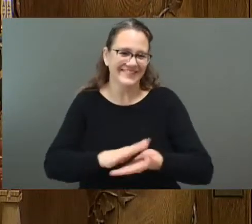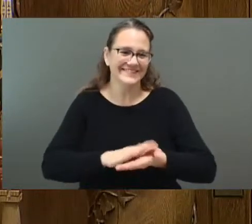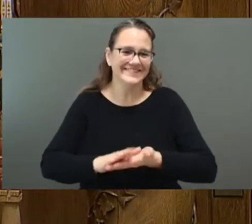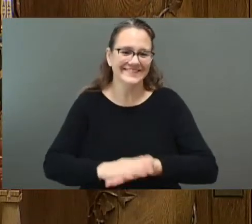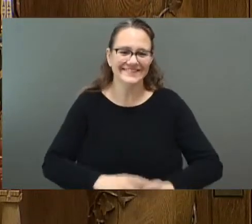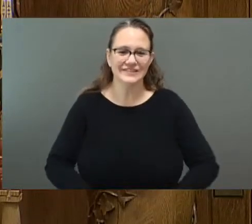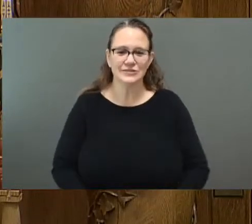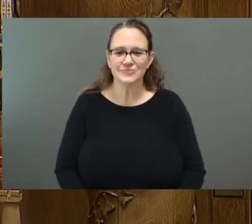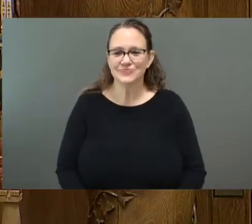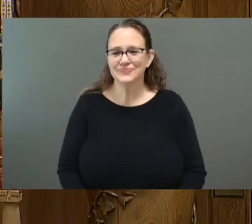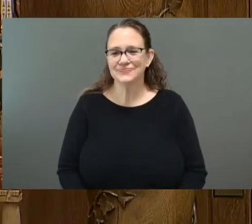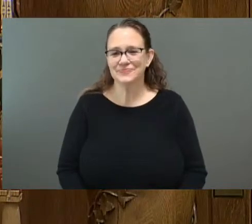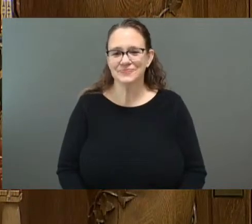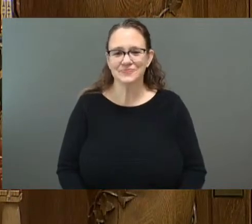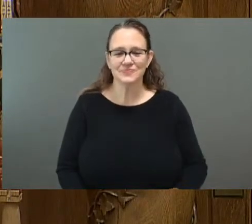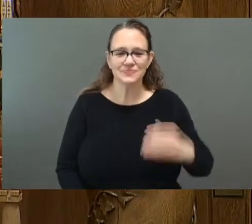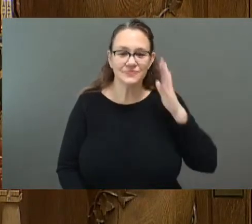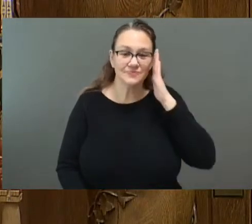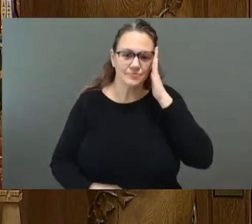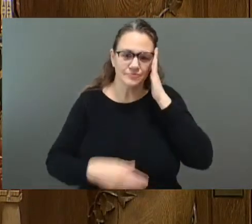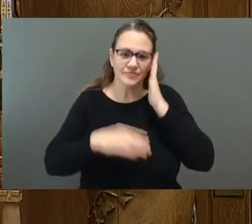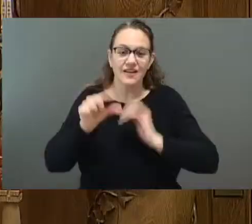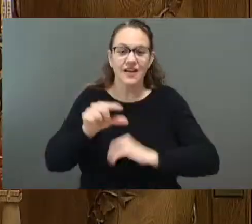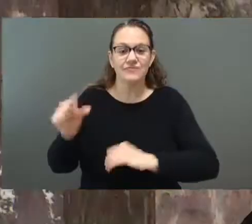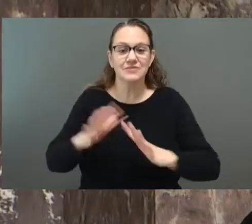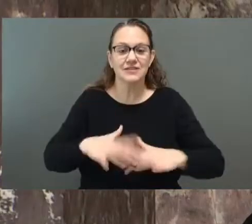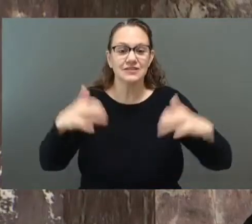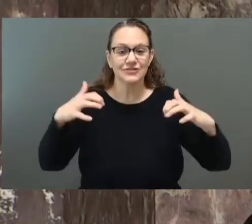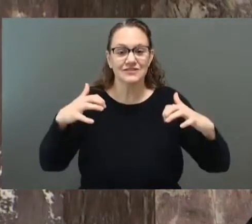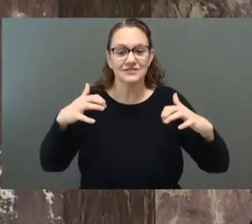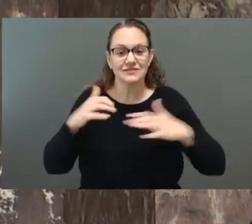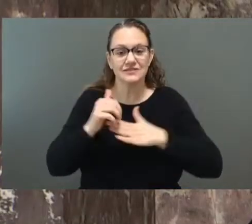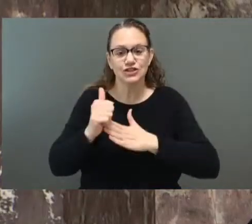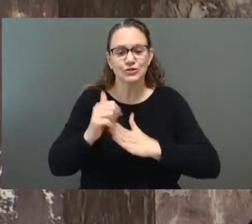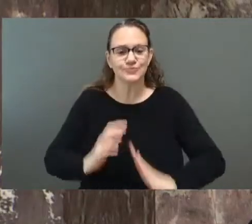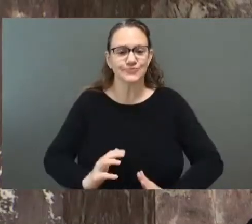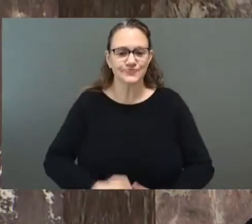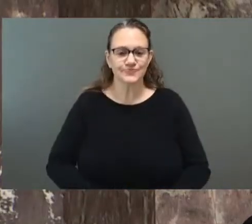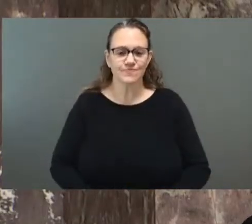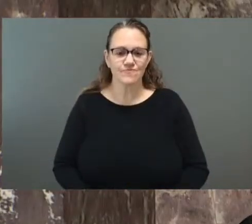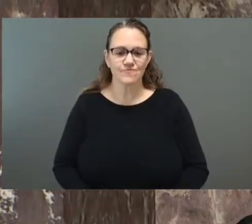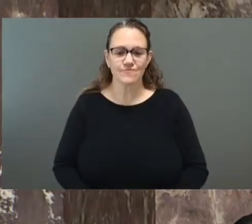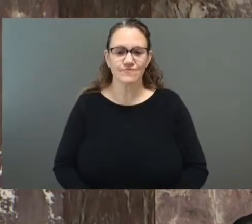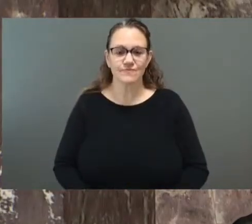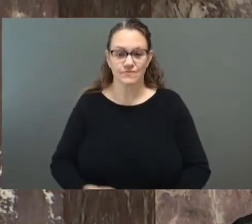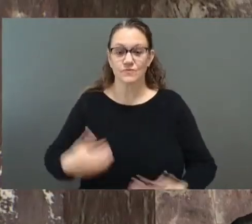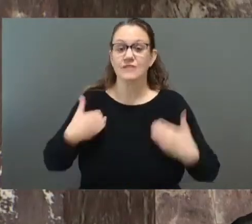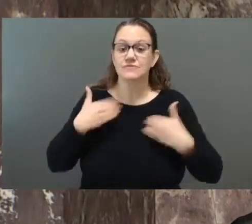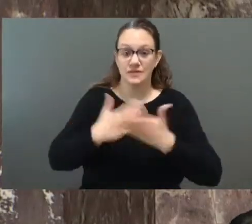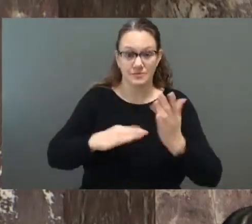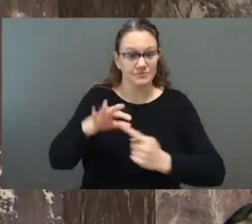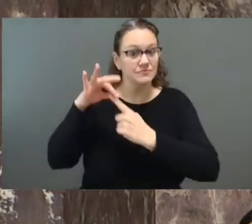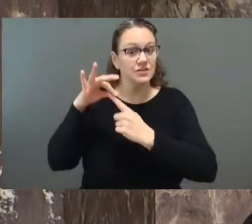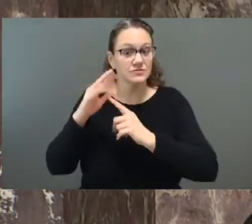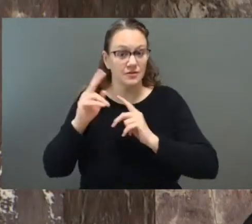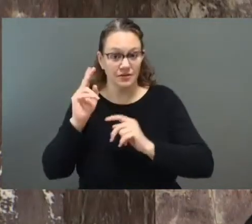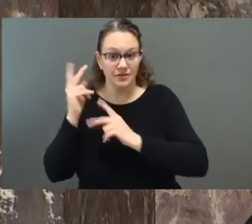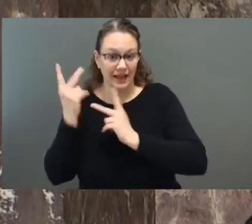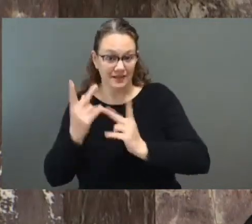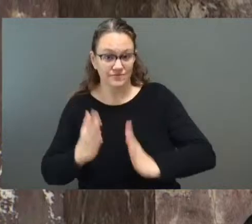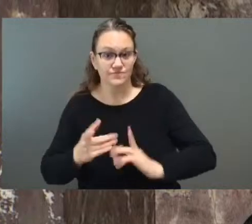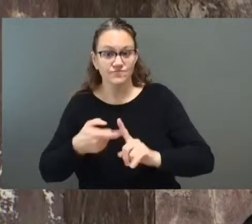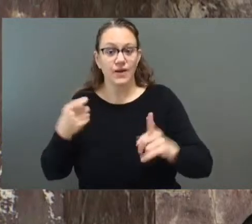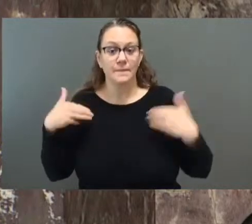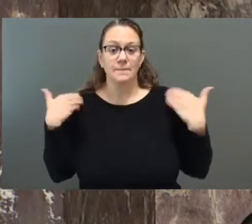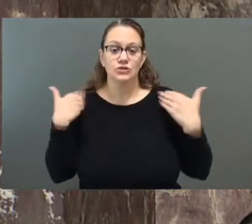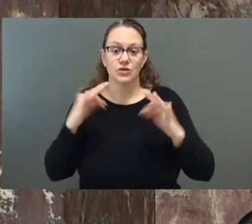Government House Leader. Thank you so much, Honourable Speaker. Today we have some special guests here from the Ministry of Housing, from the